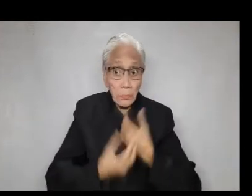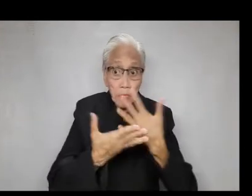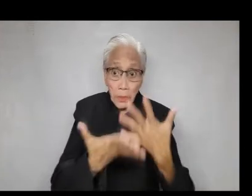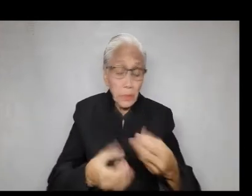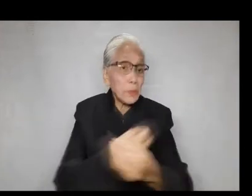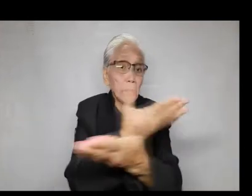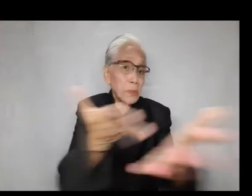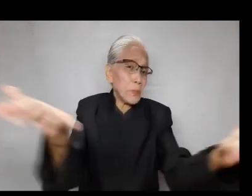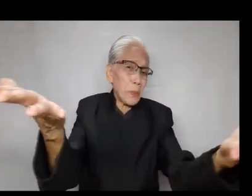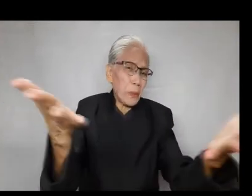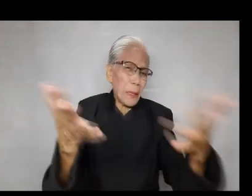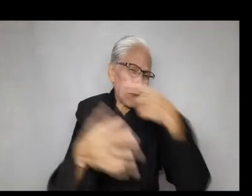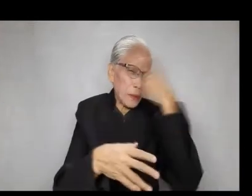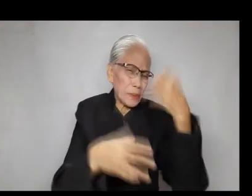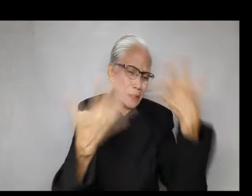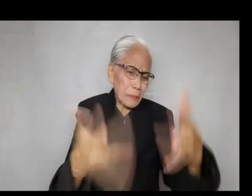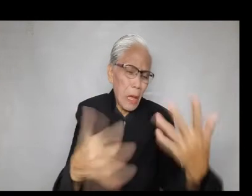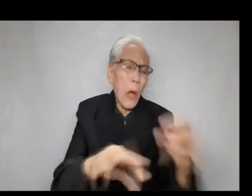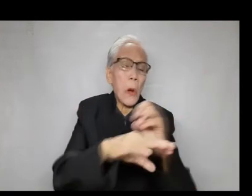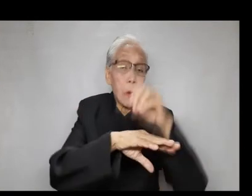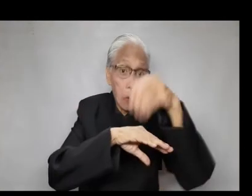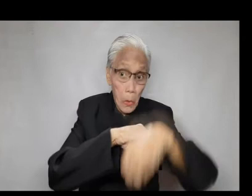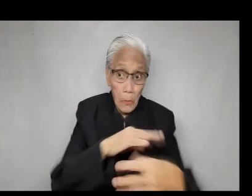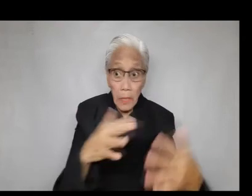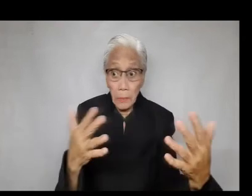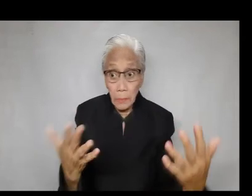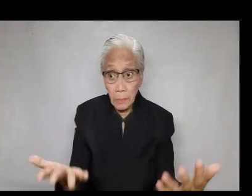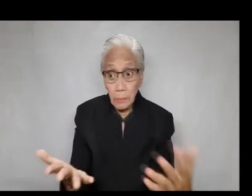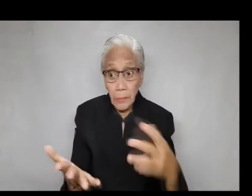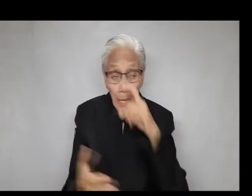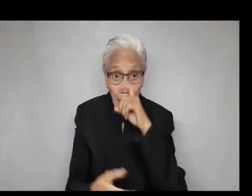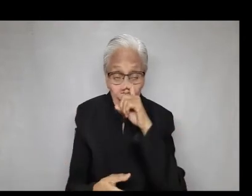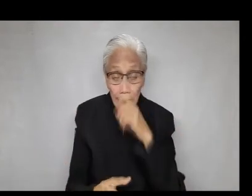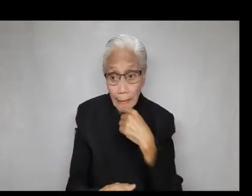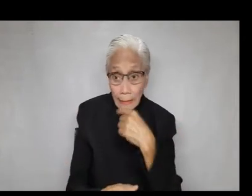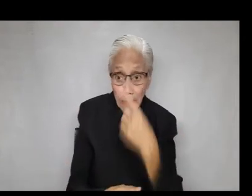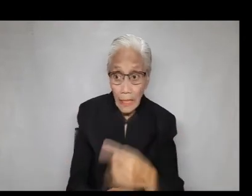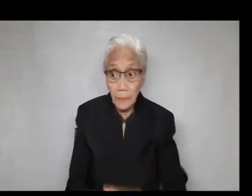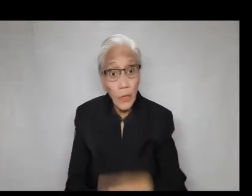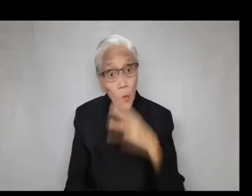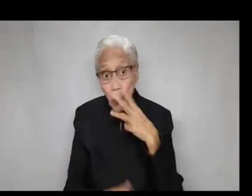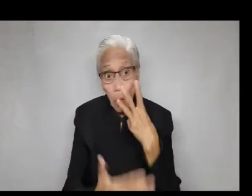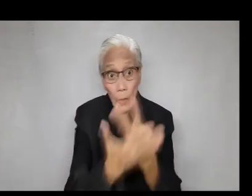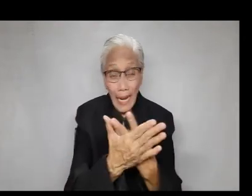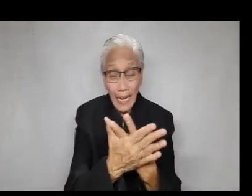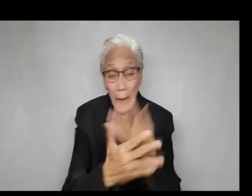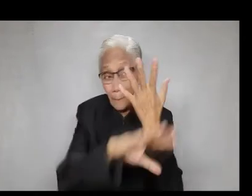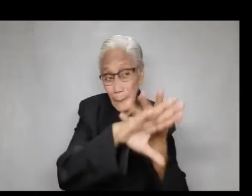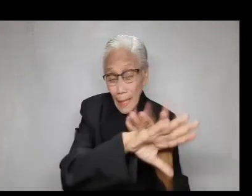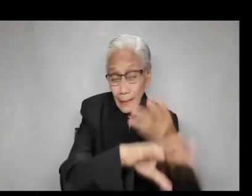or pattern in my giving. And what inspires me to give away my excess old and new